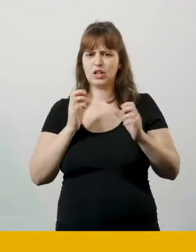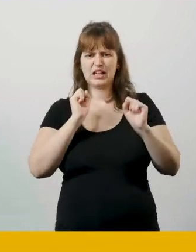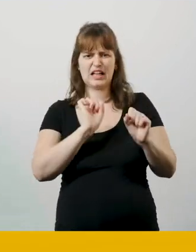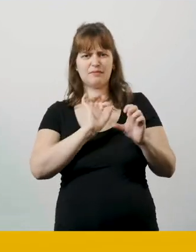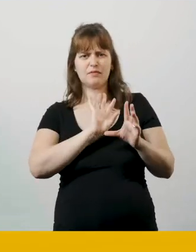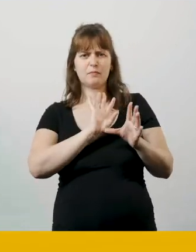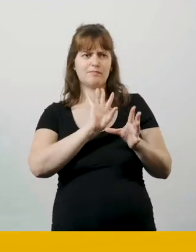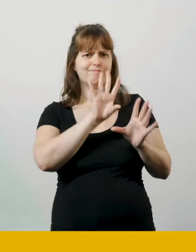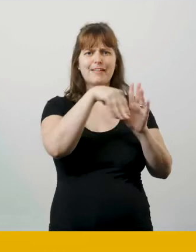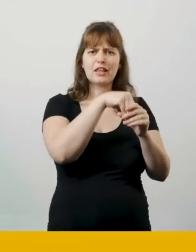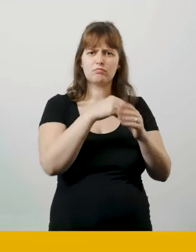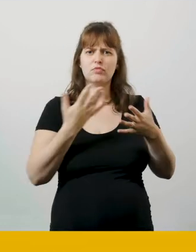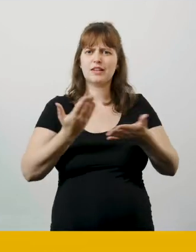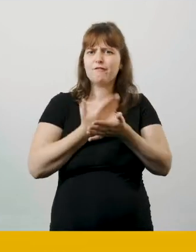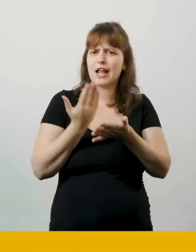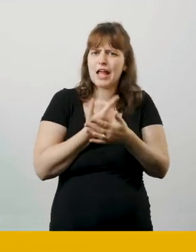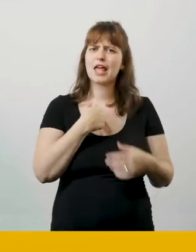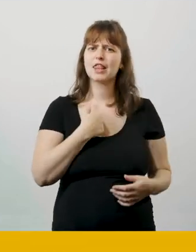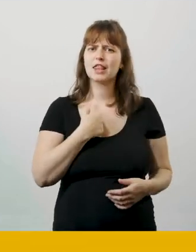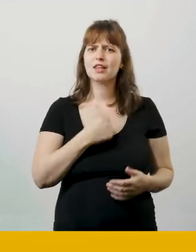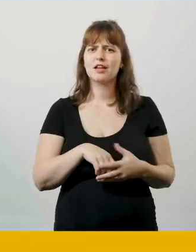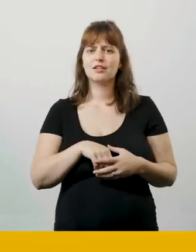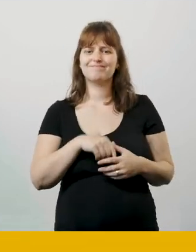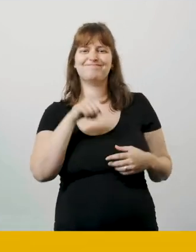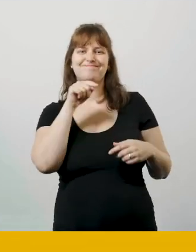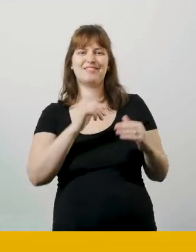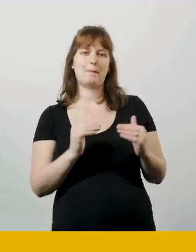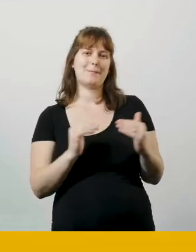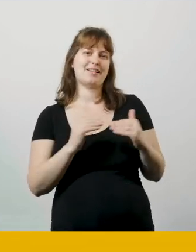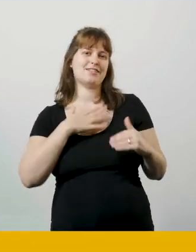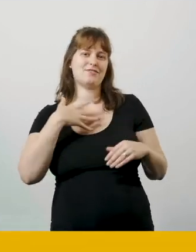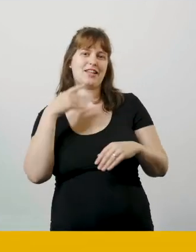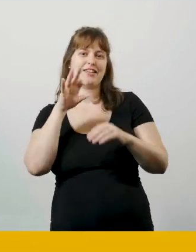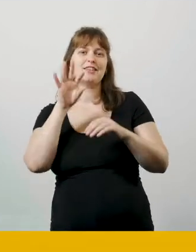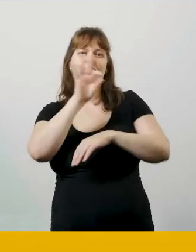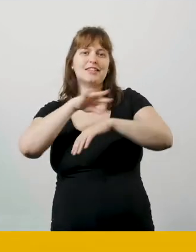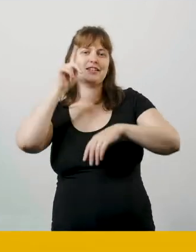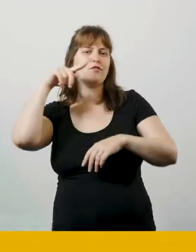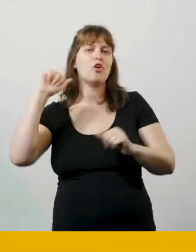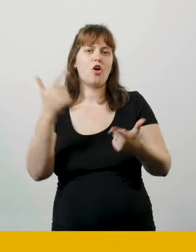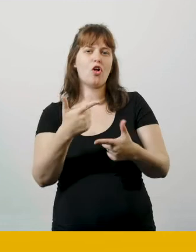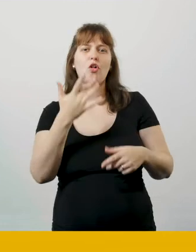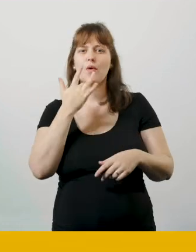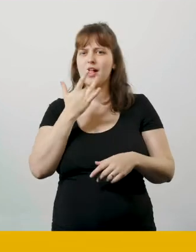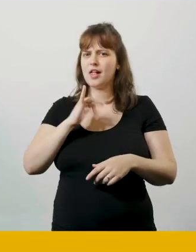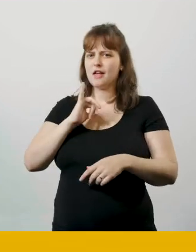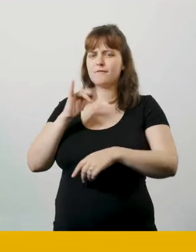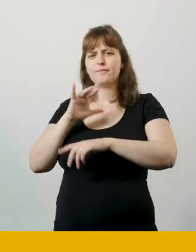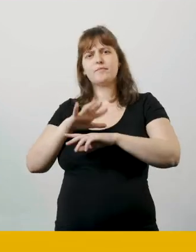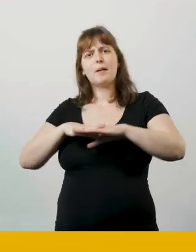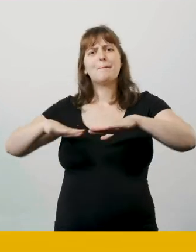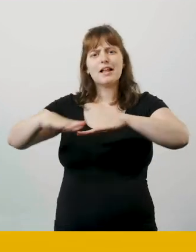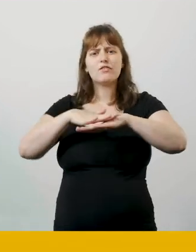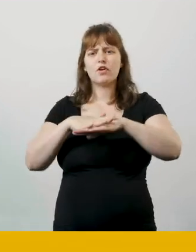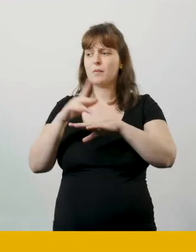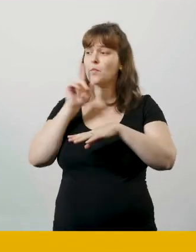with satisfaction. This is the basic of Design for All, a platform where everybody who actually wants